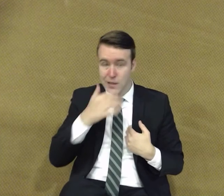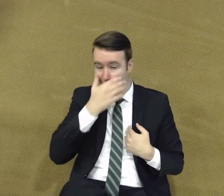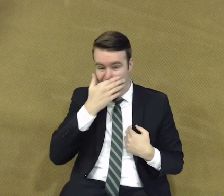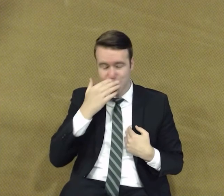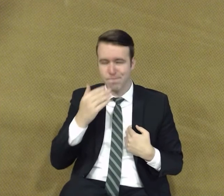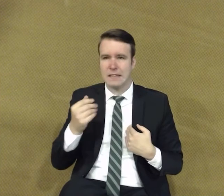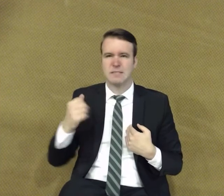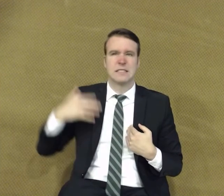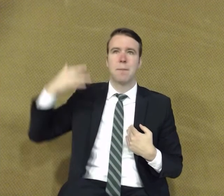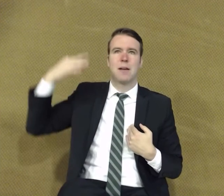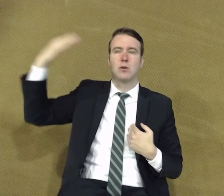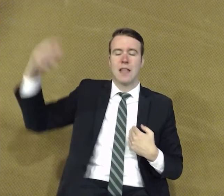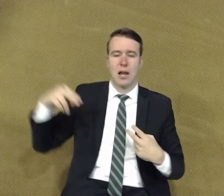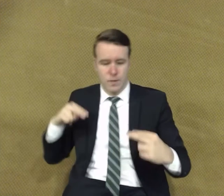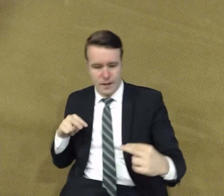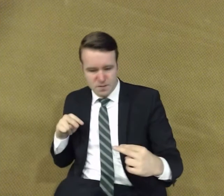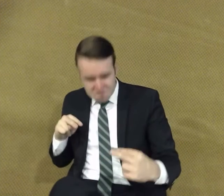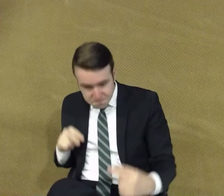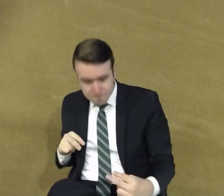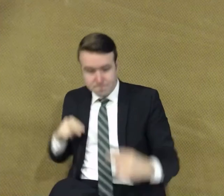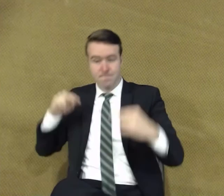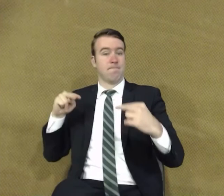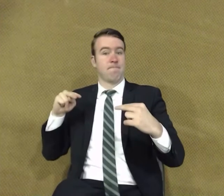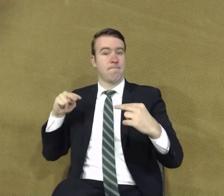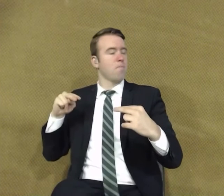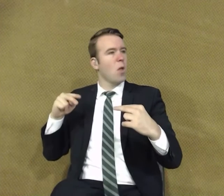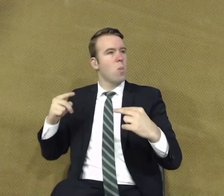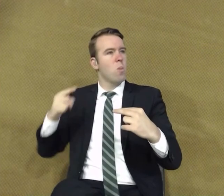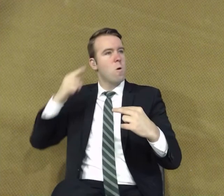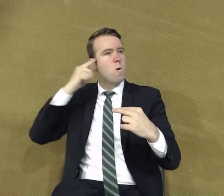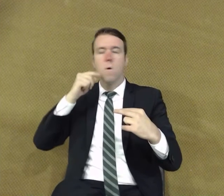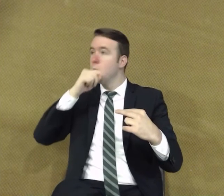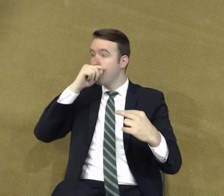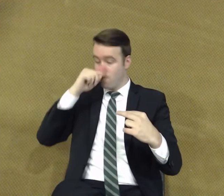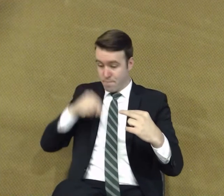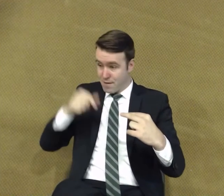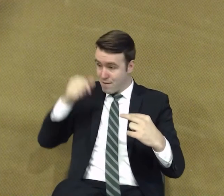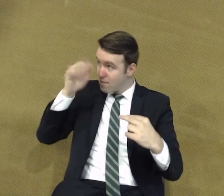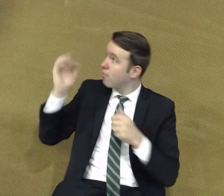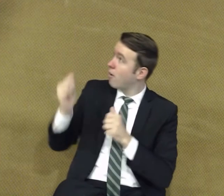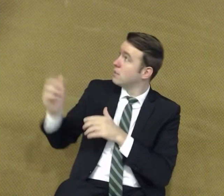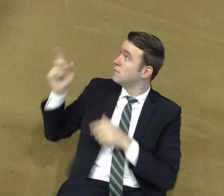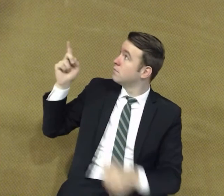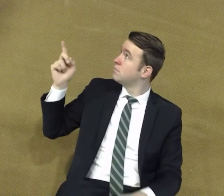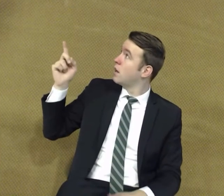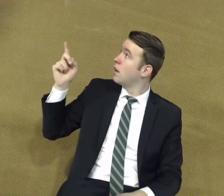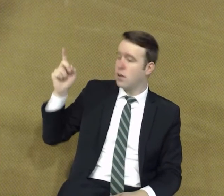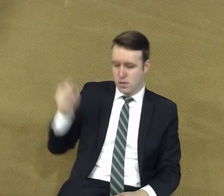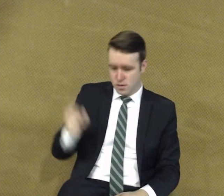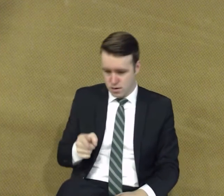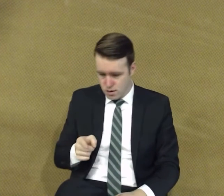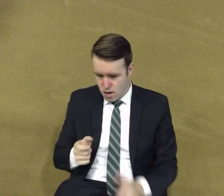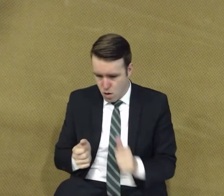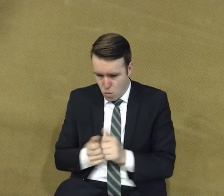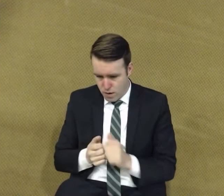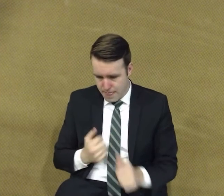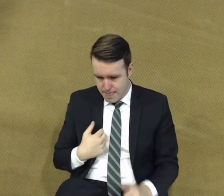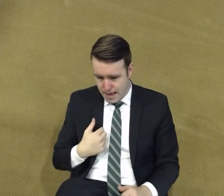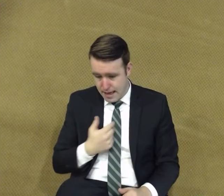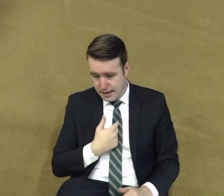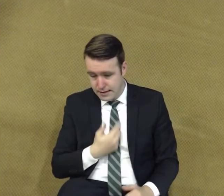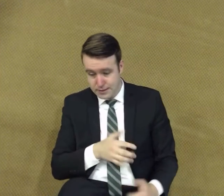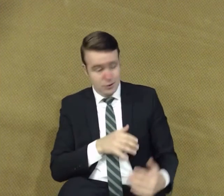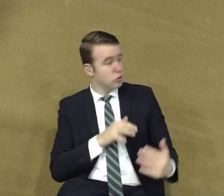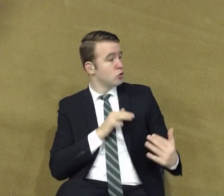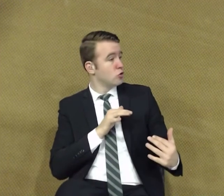some years later. And so they thought if they took the box that represented the presence of God with them into